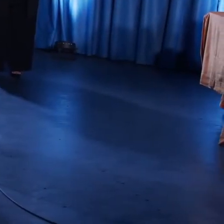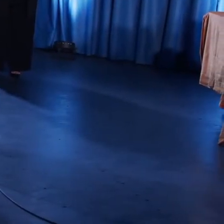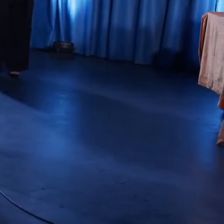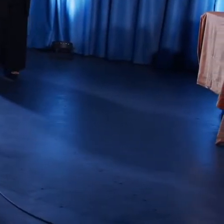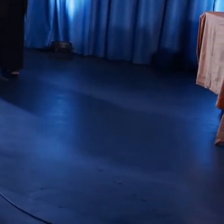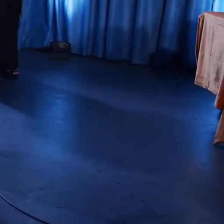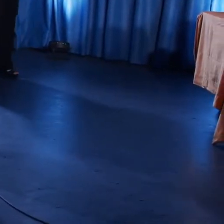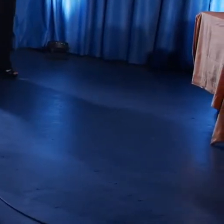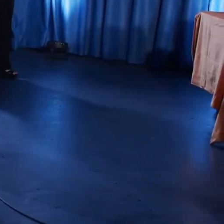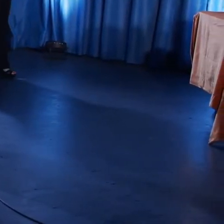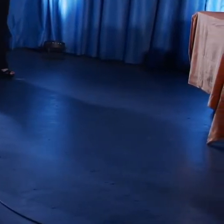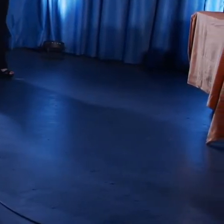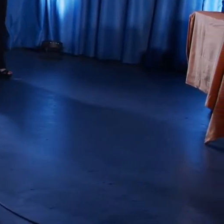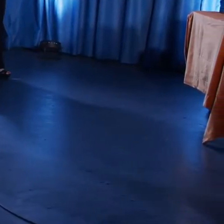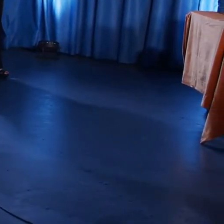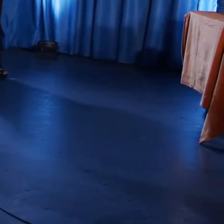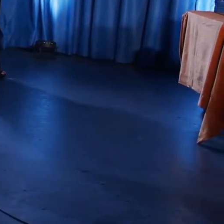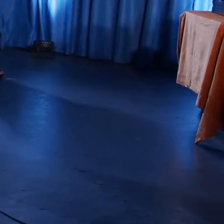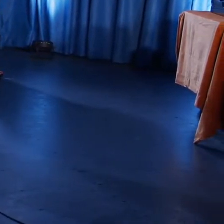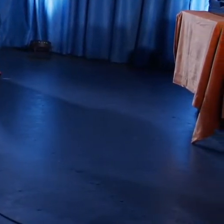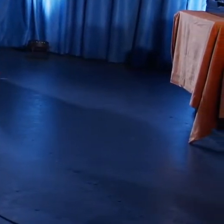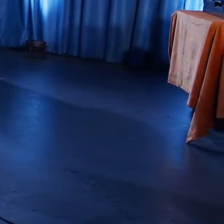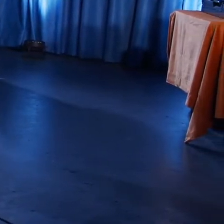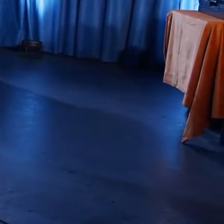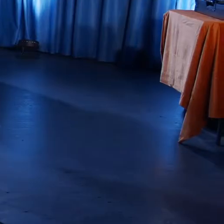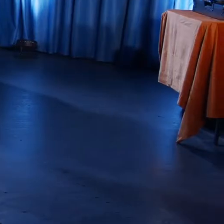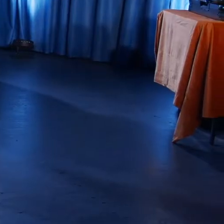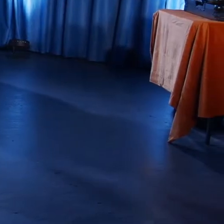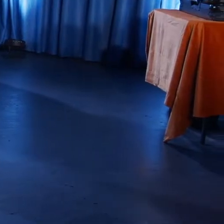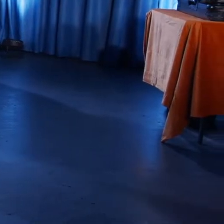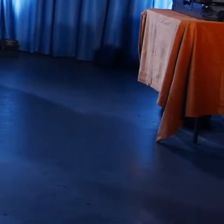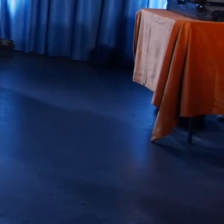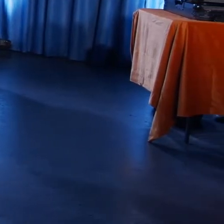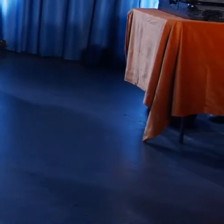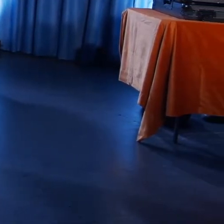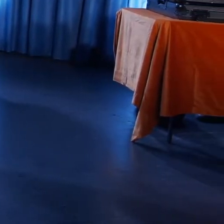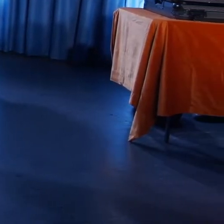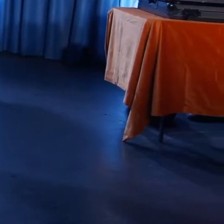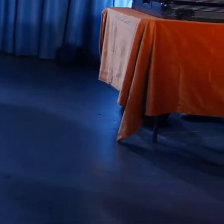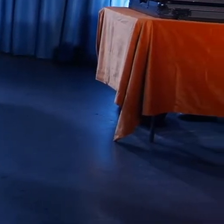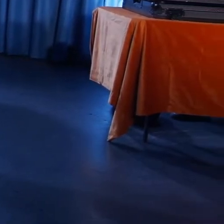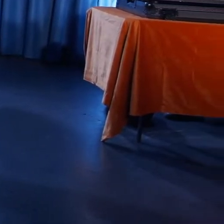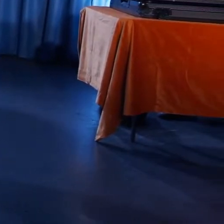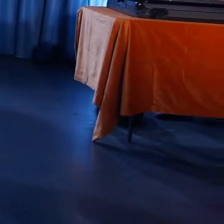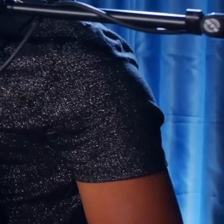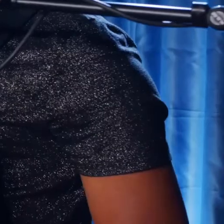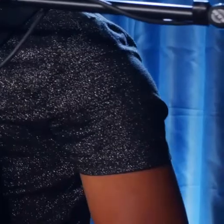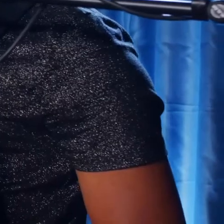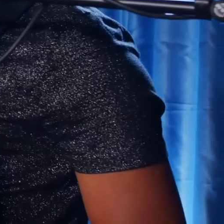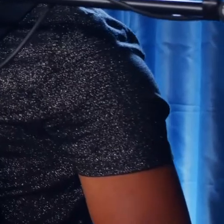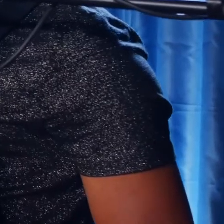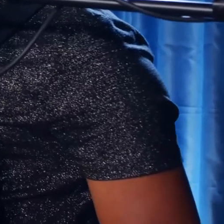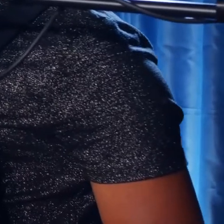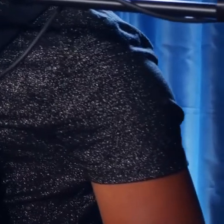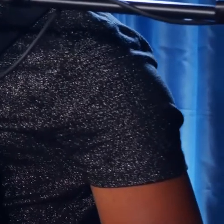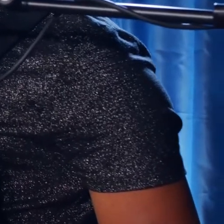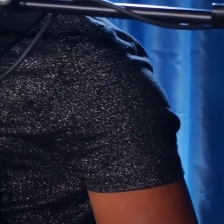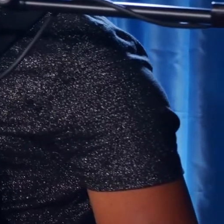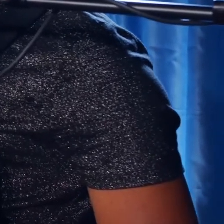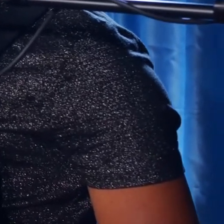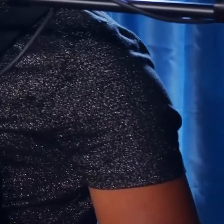Darian, I love that video. Thank you. How did you and Kat create that together? Yeah, so that was, as you saw, stop motion.